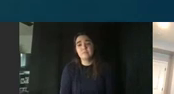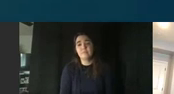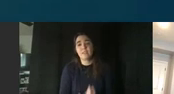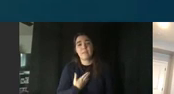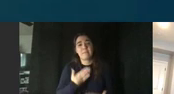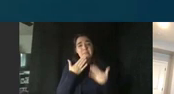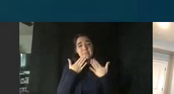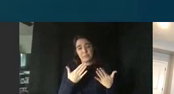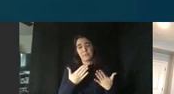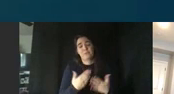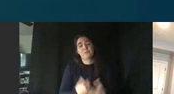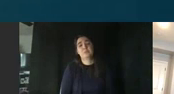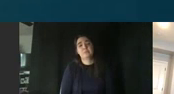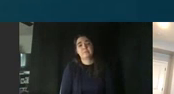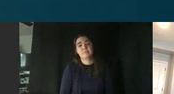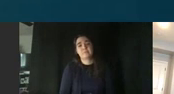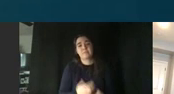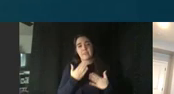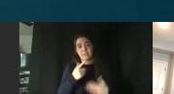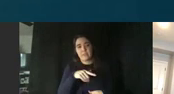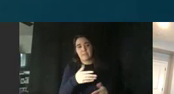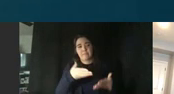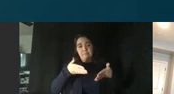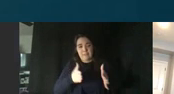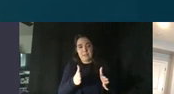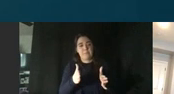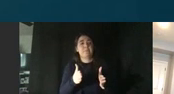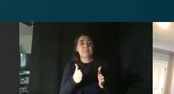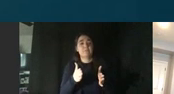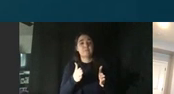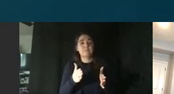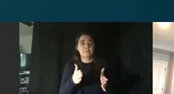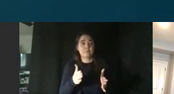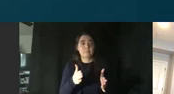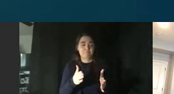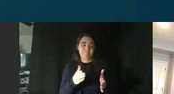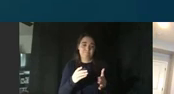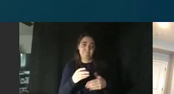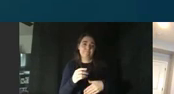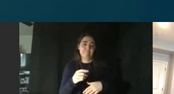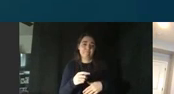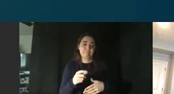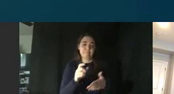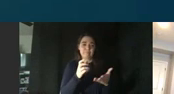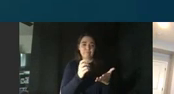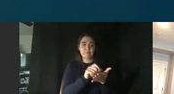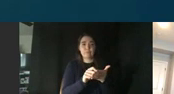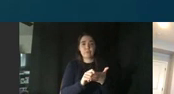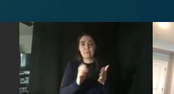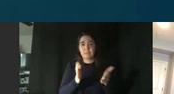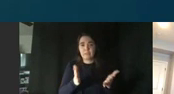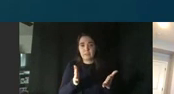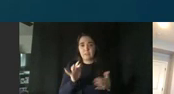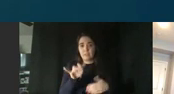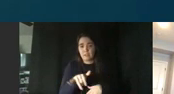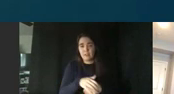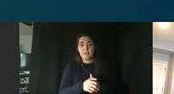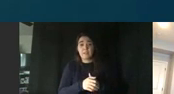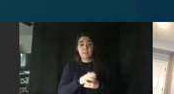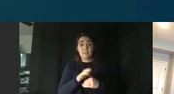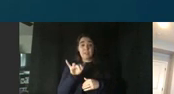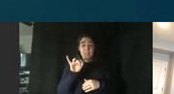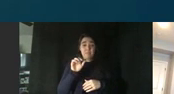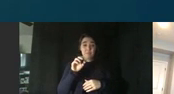for it. I'm grateful that they allowed me, he allowed me to do that, that it has been embraced by Syrian refugees who have read